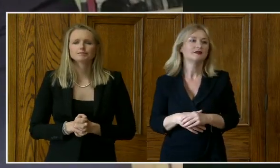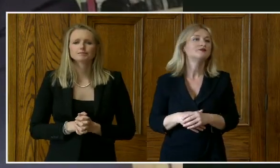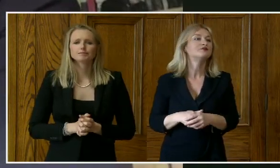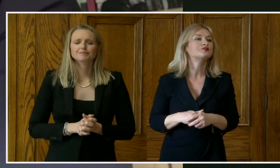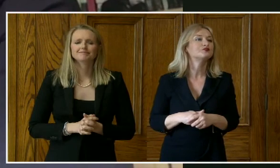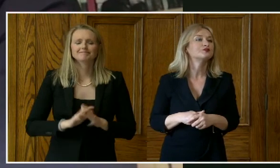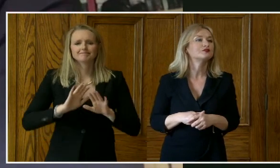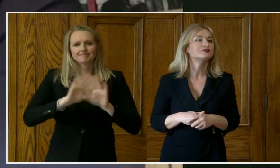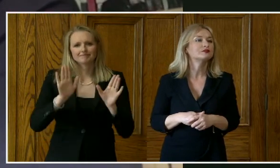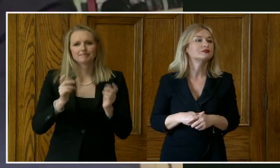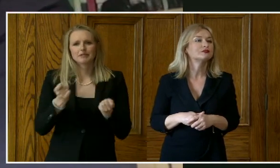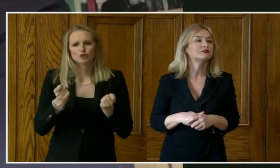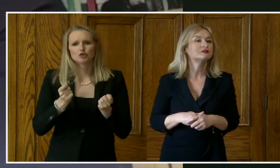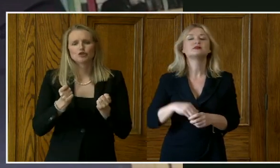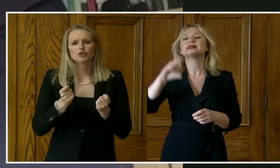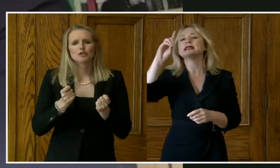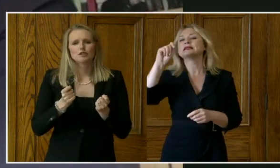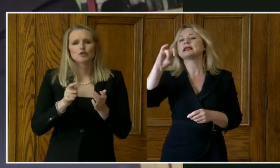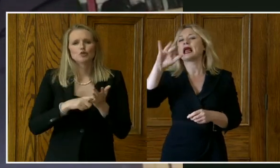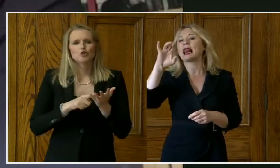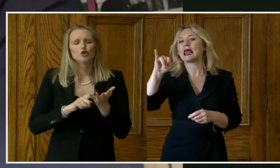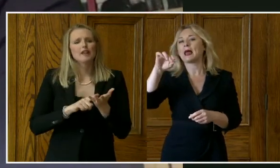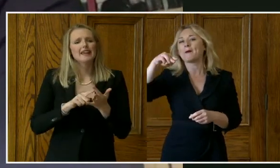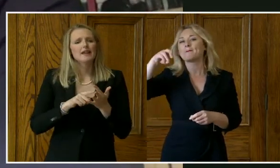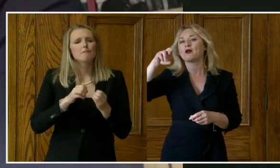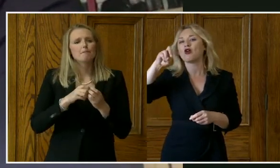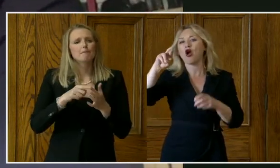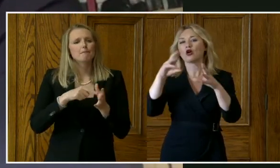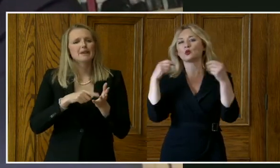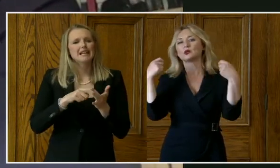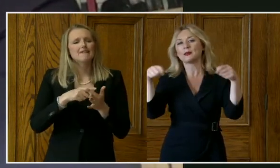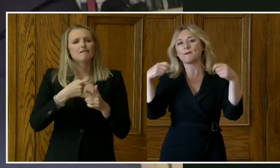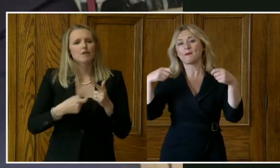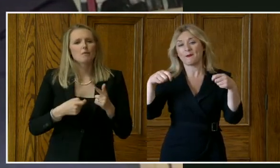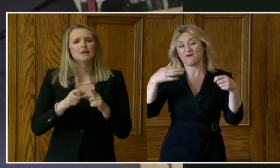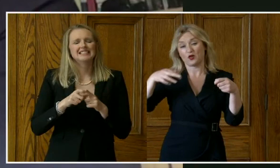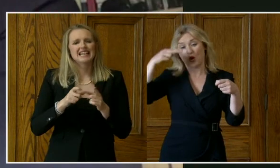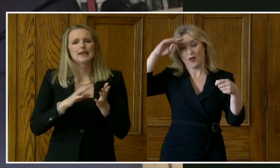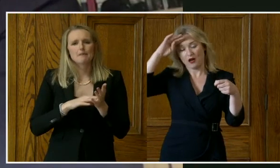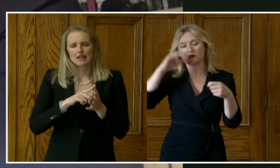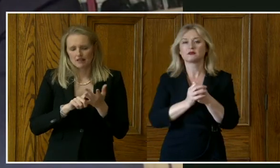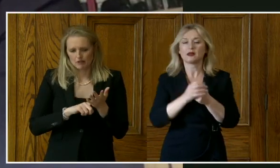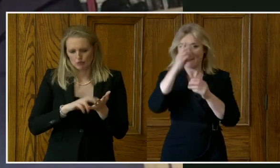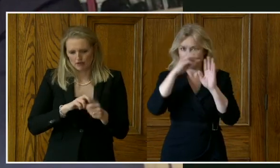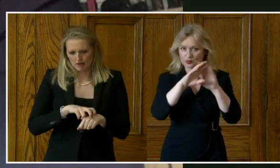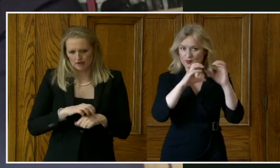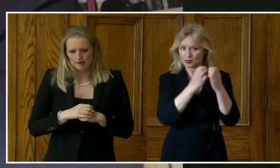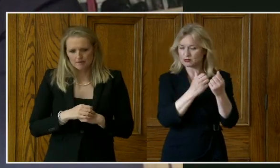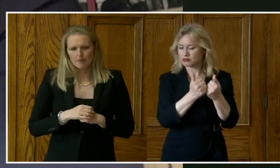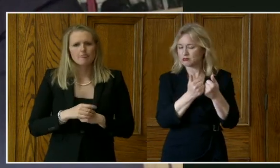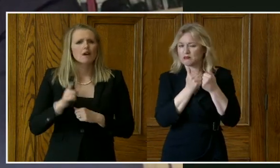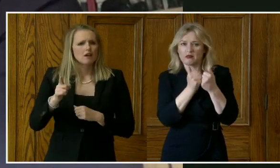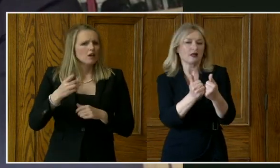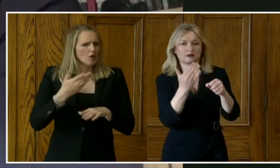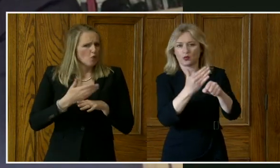Hello, Ministers. It's Gillie Beattie from the Daily Mirror, Northern Ireland. The Ministry for Communities has done excellent work on food poverty since